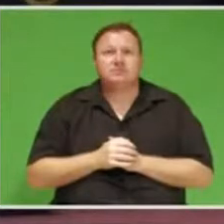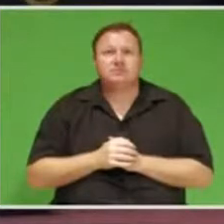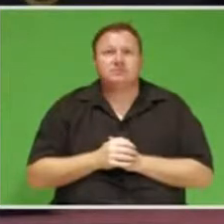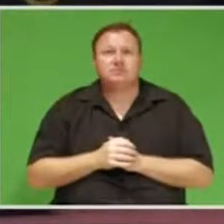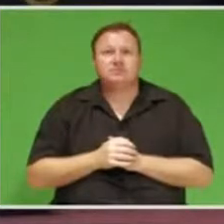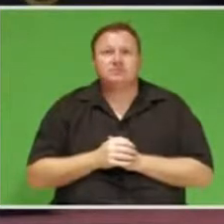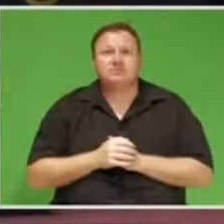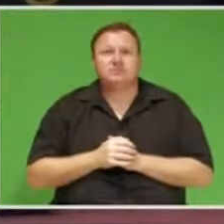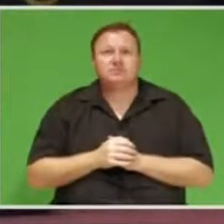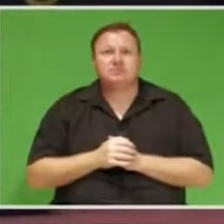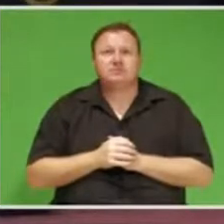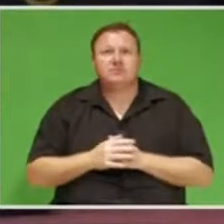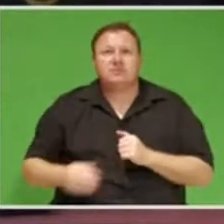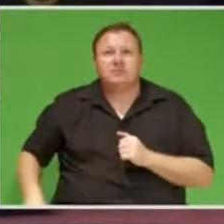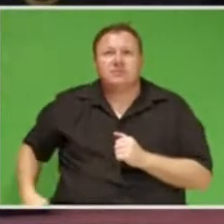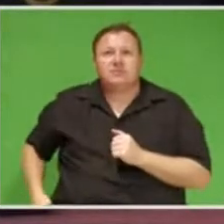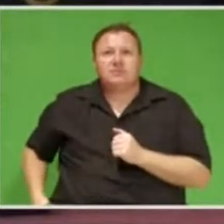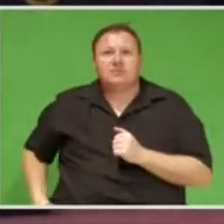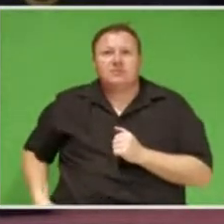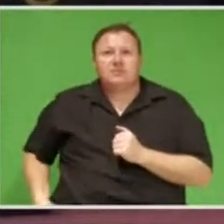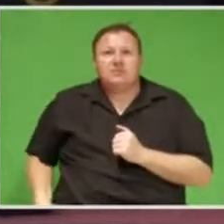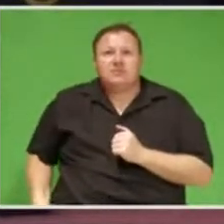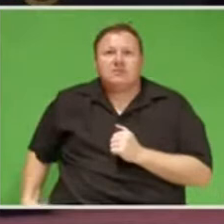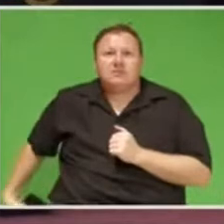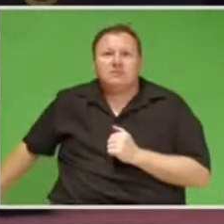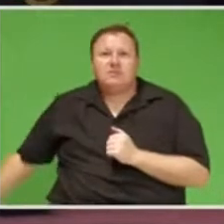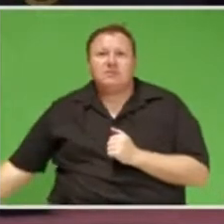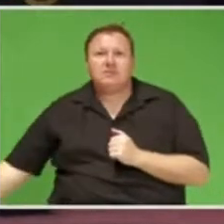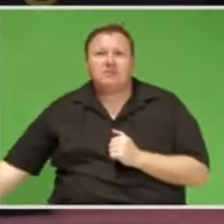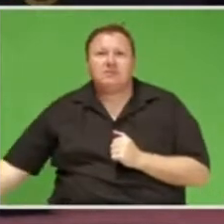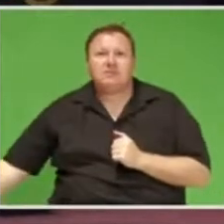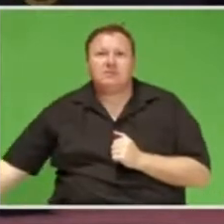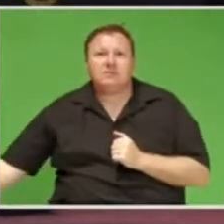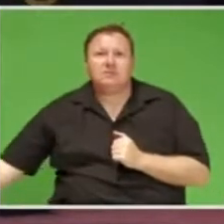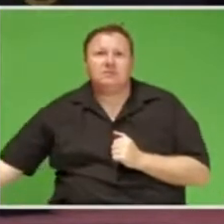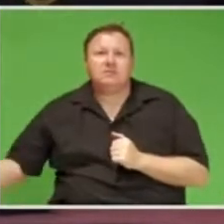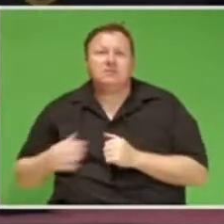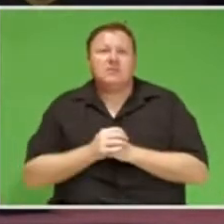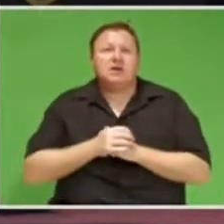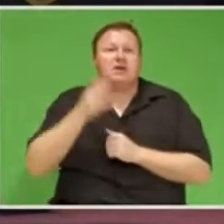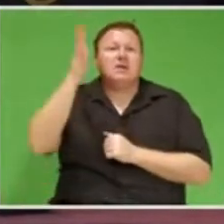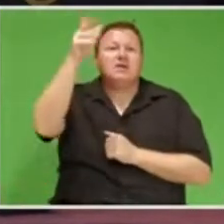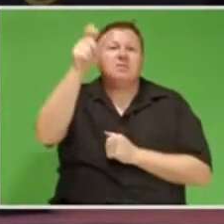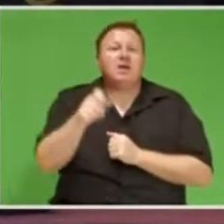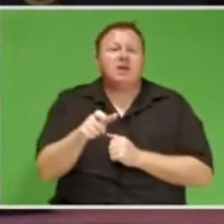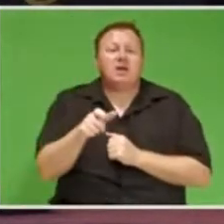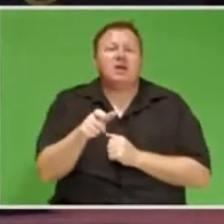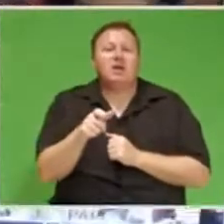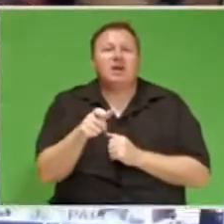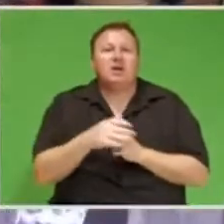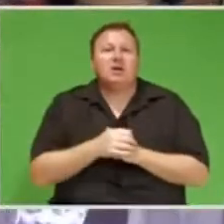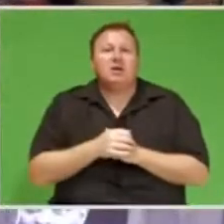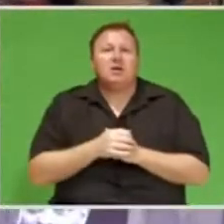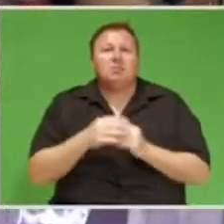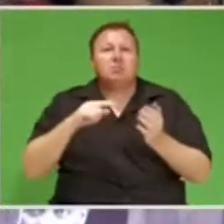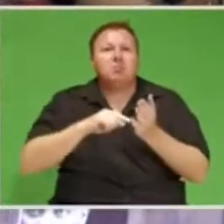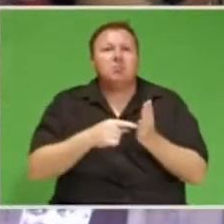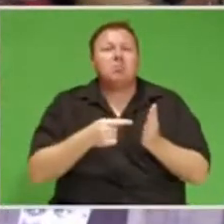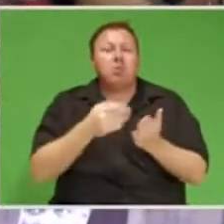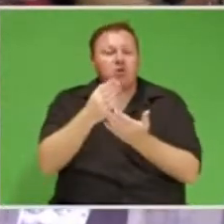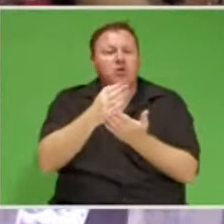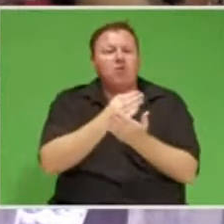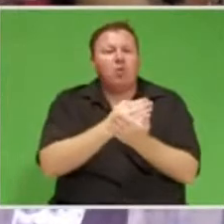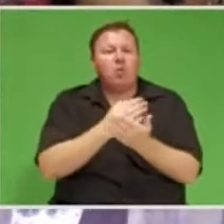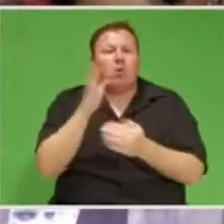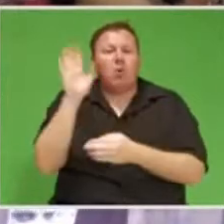Speaker, I'm raising on the point of order as is contained in Rule 14S of the Joint Rules of the